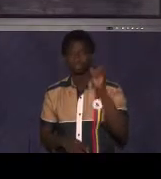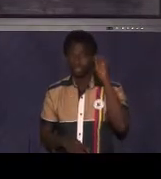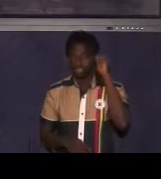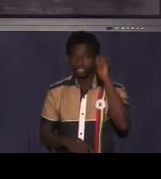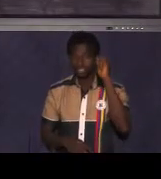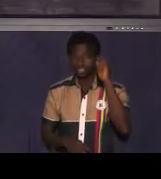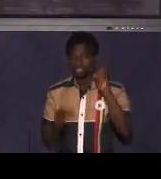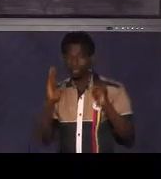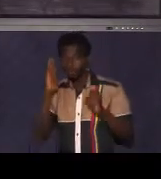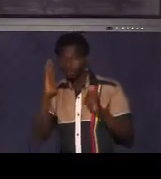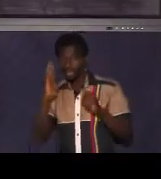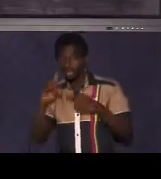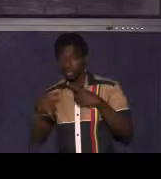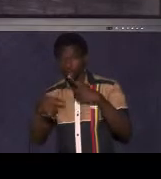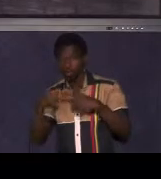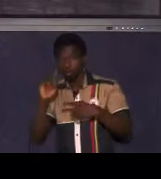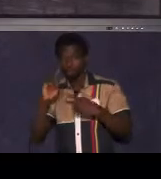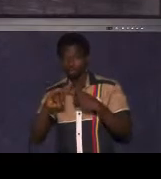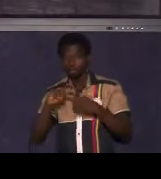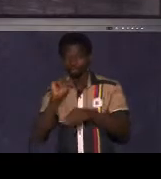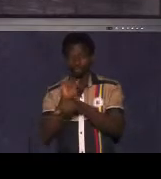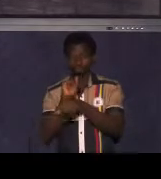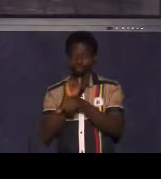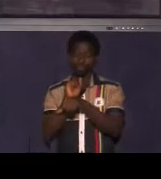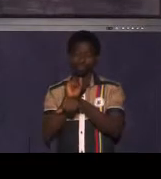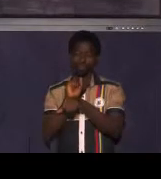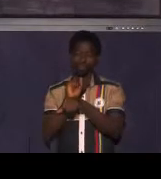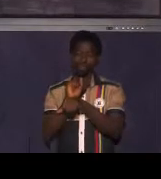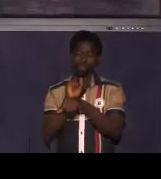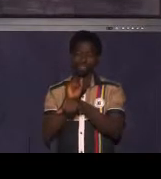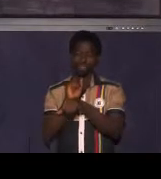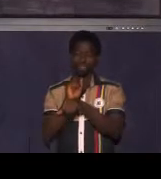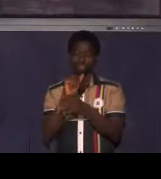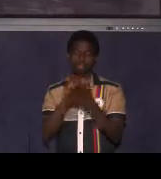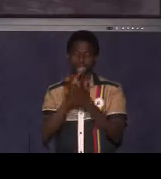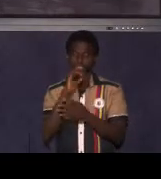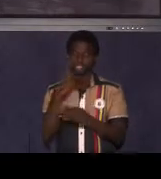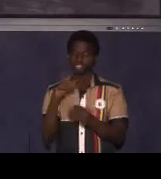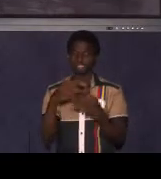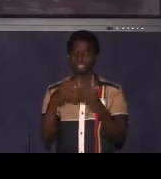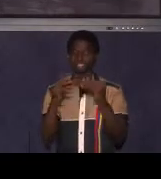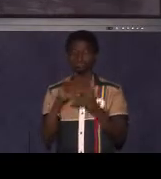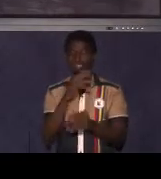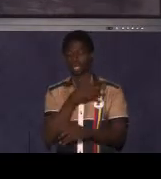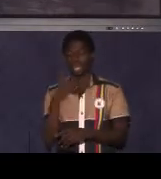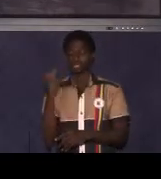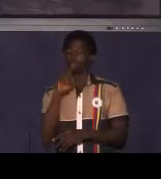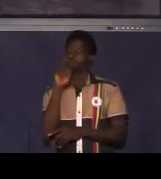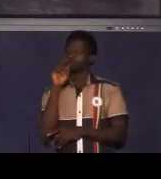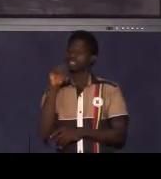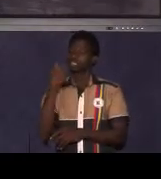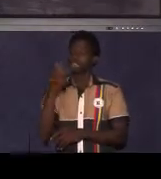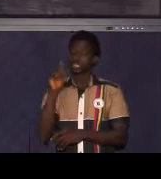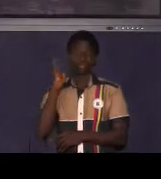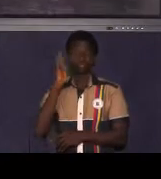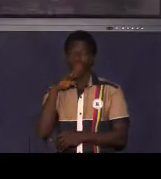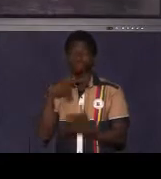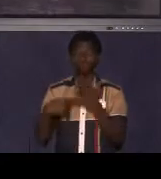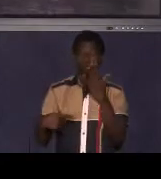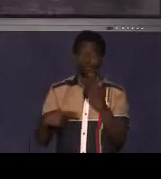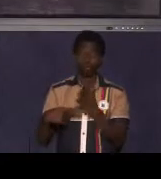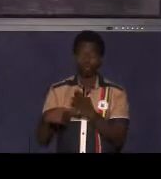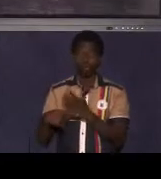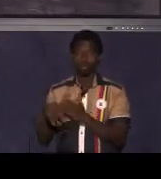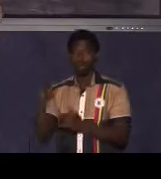Example 5. She will go to work. She will go to work. That is the statement. And the question tag